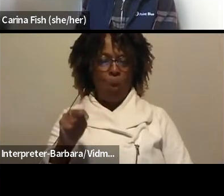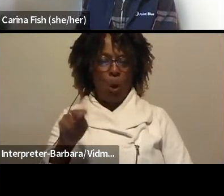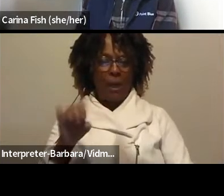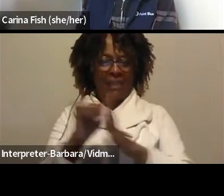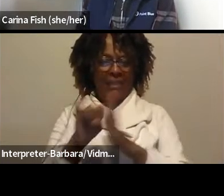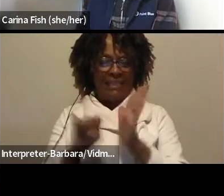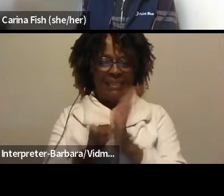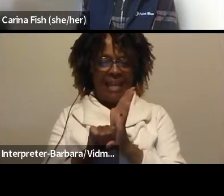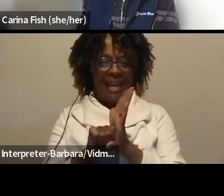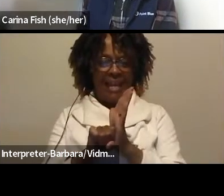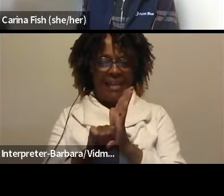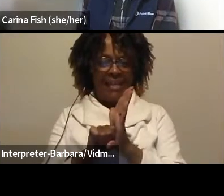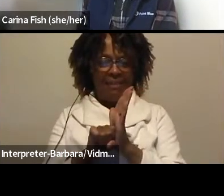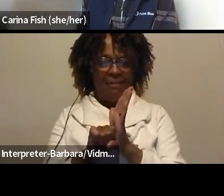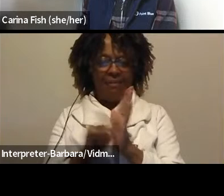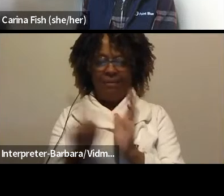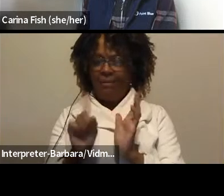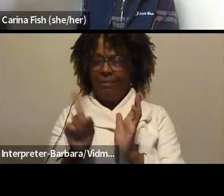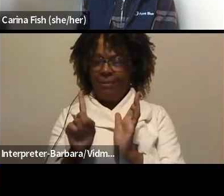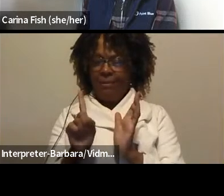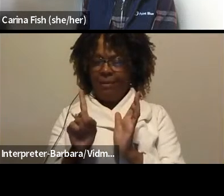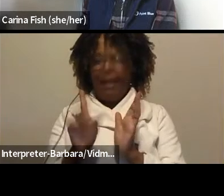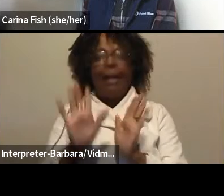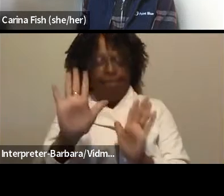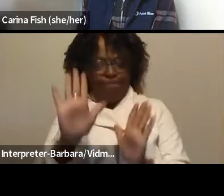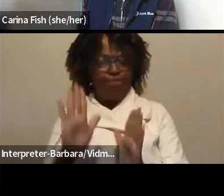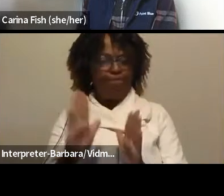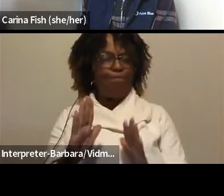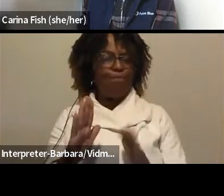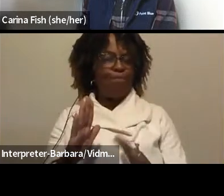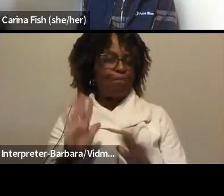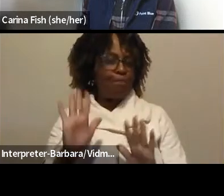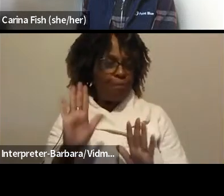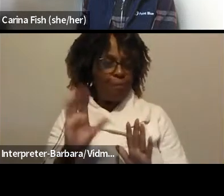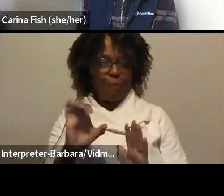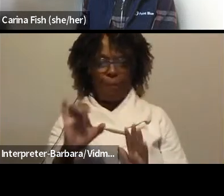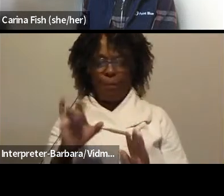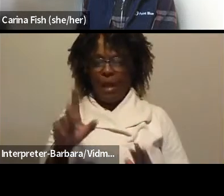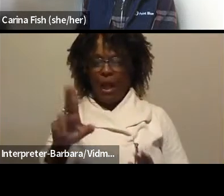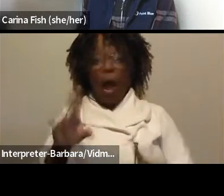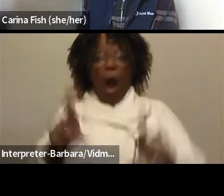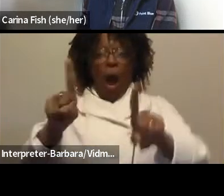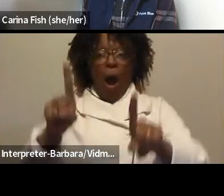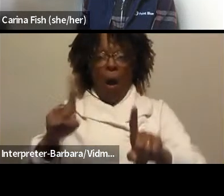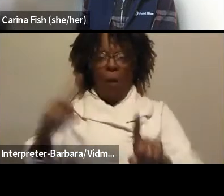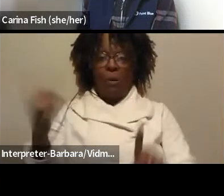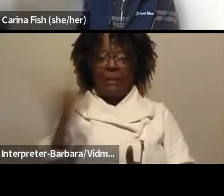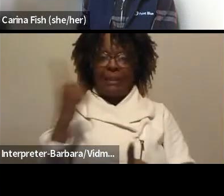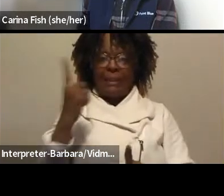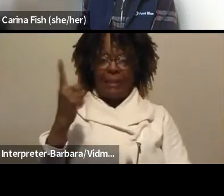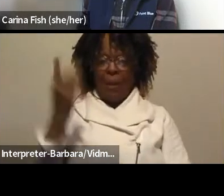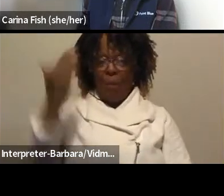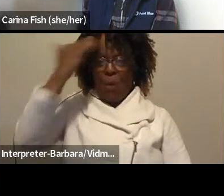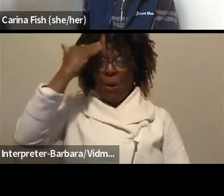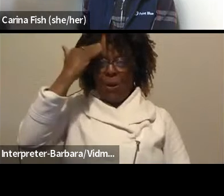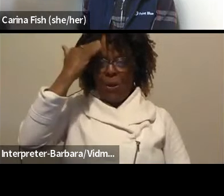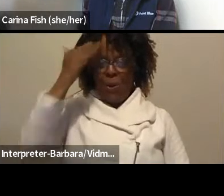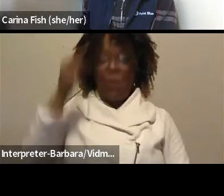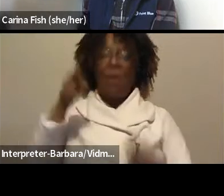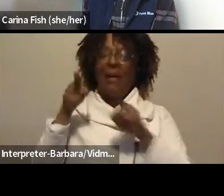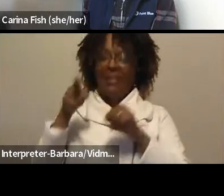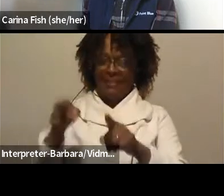One hint is that the color. Oh, somebody got it. Adrian